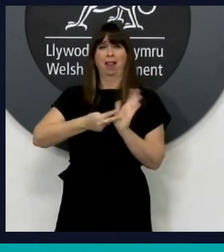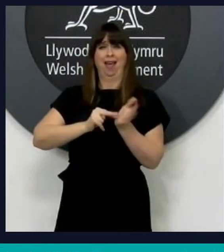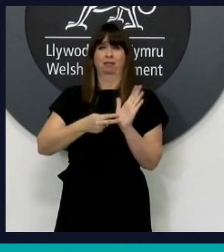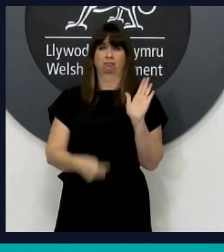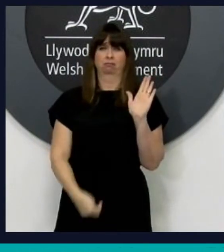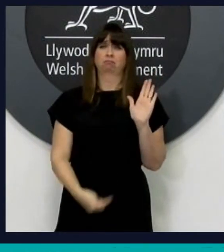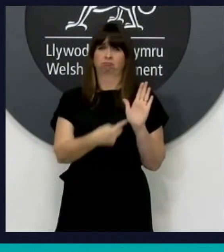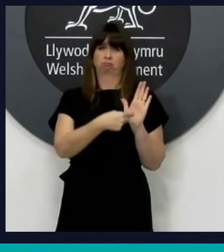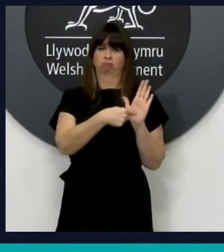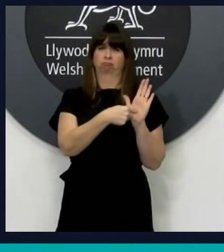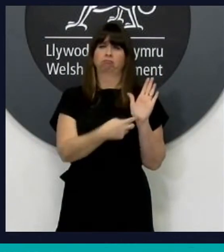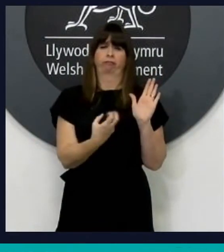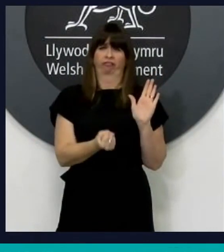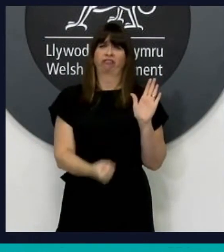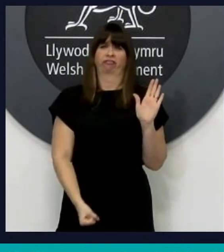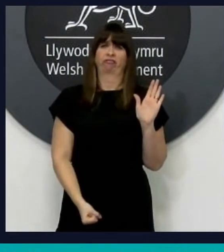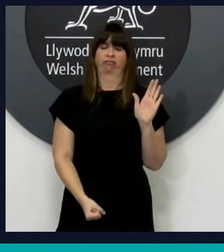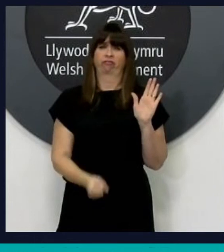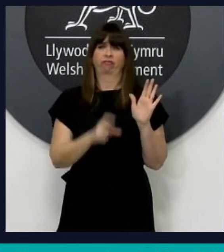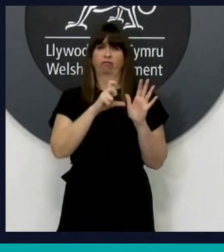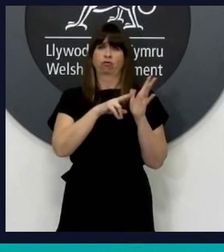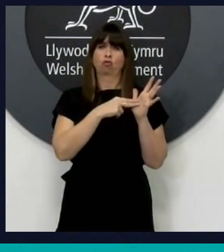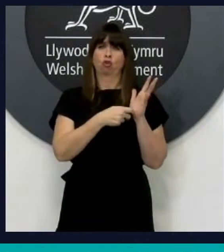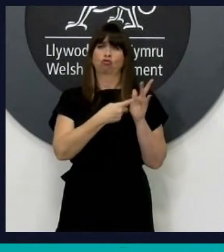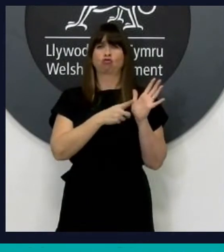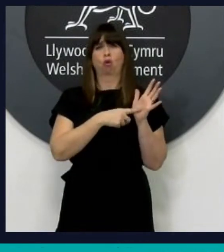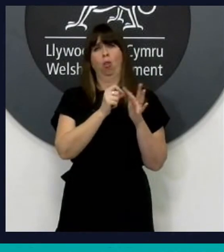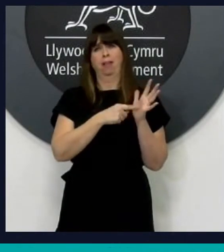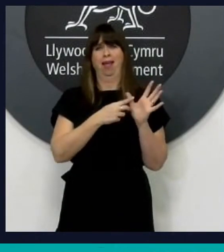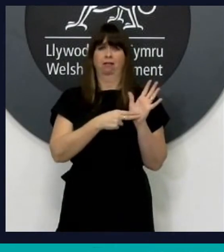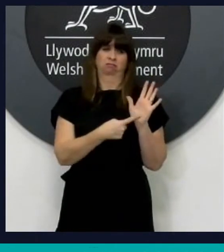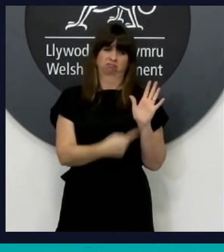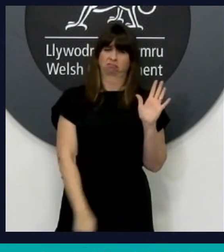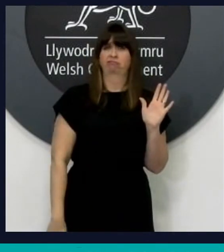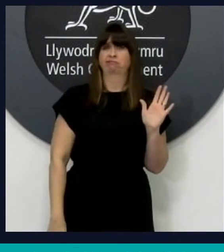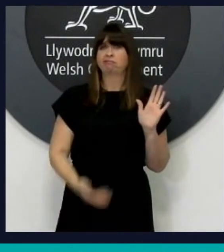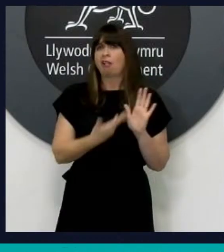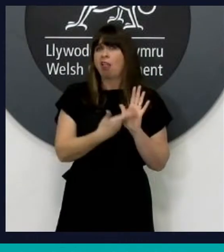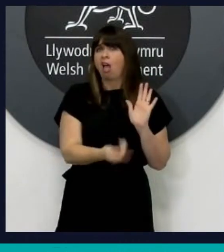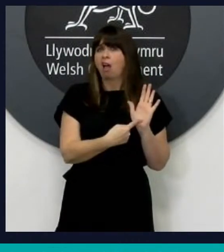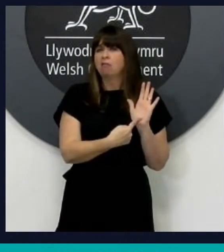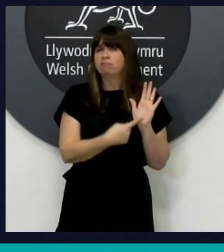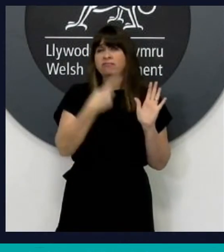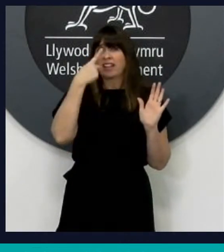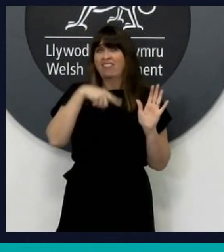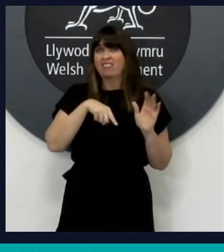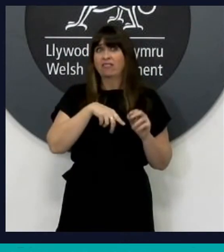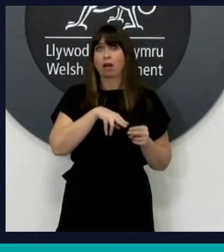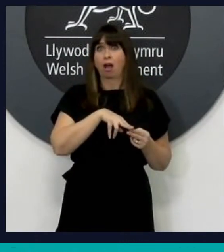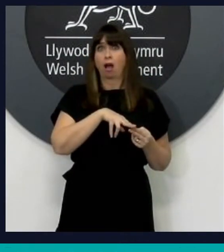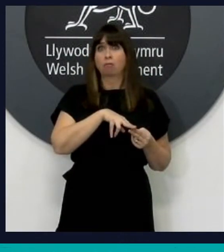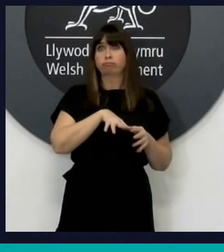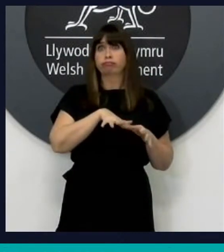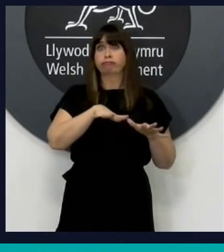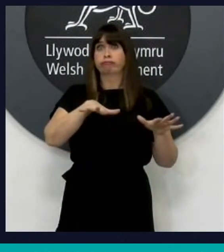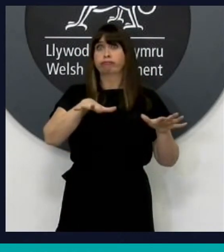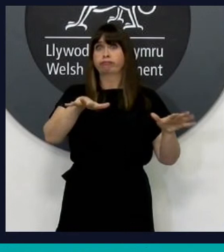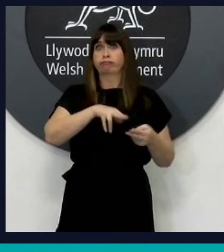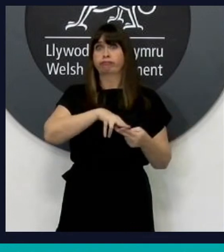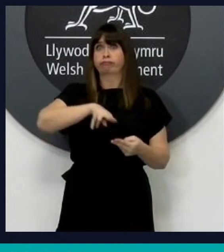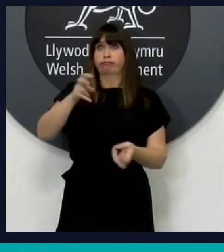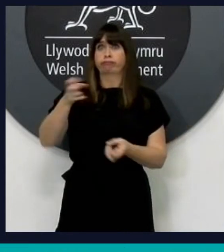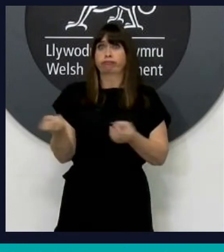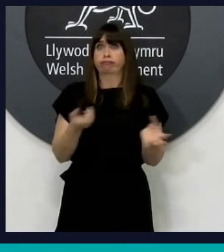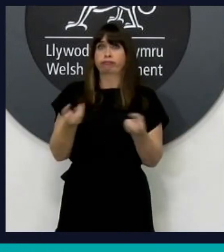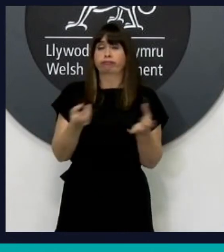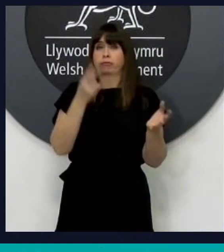to increase the protection measures, then there is a very clear plan that we need to follow, and that would start